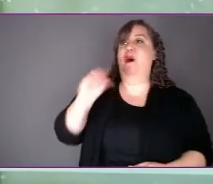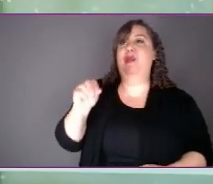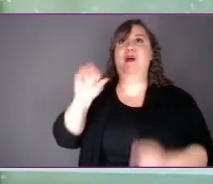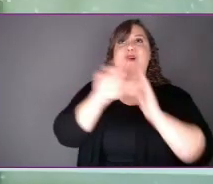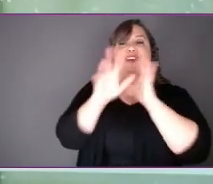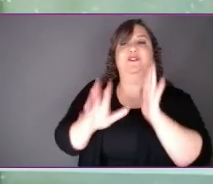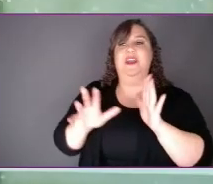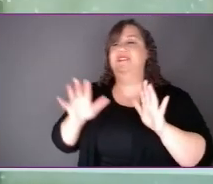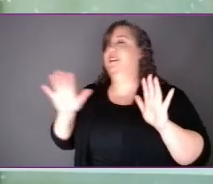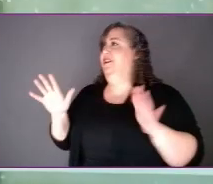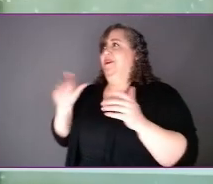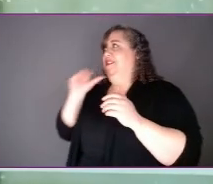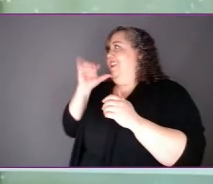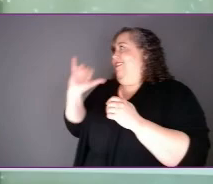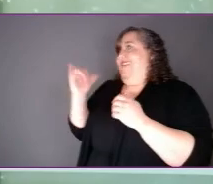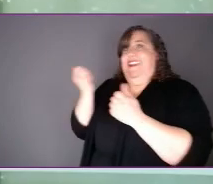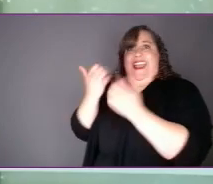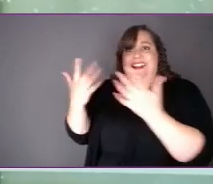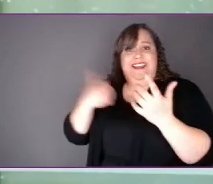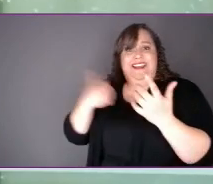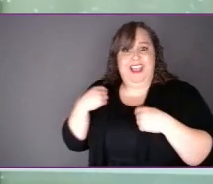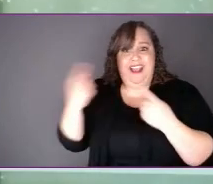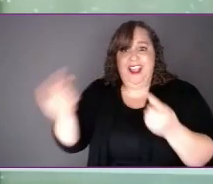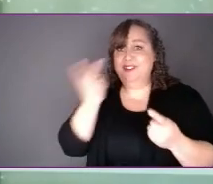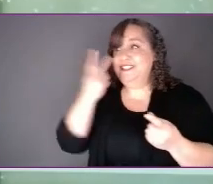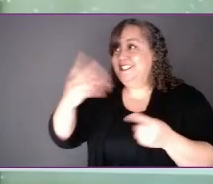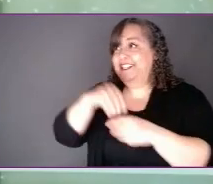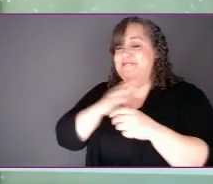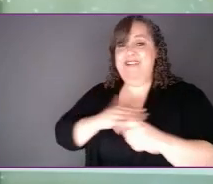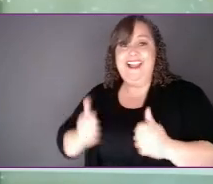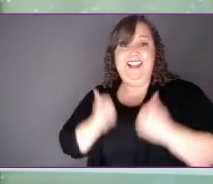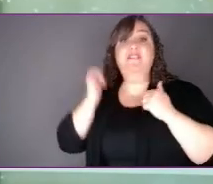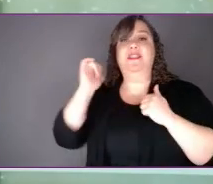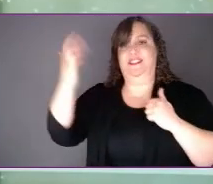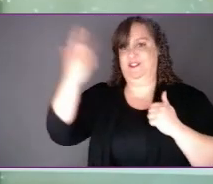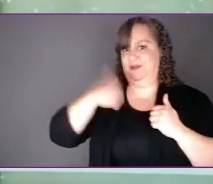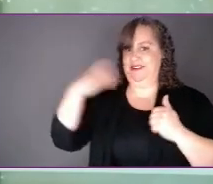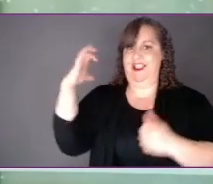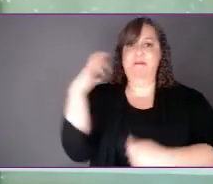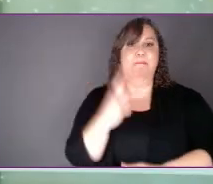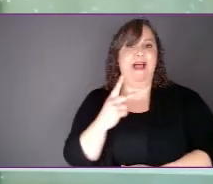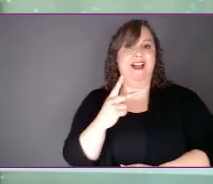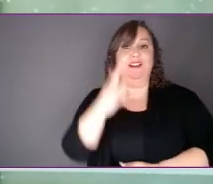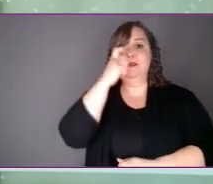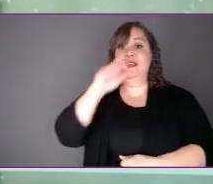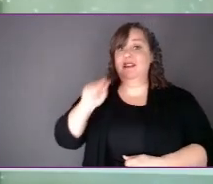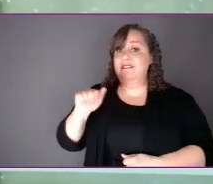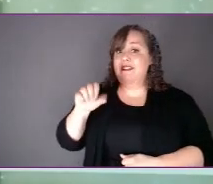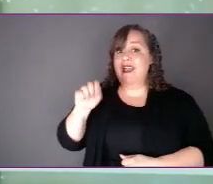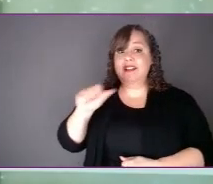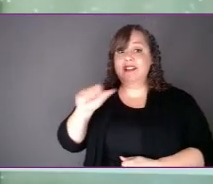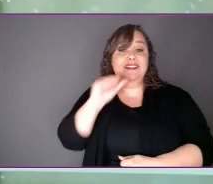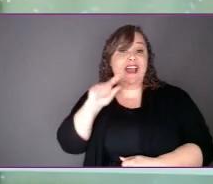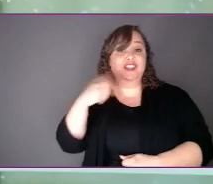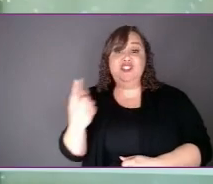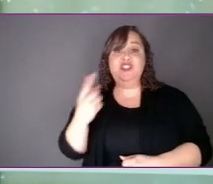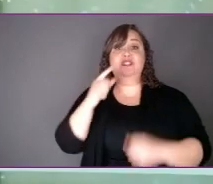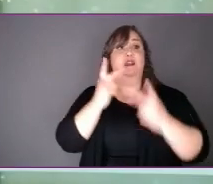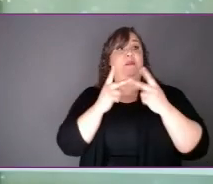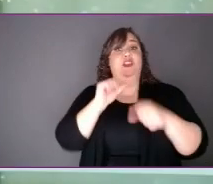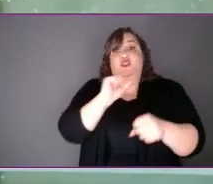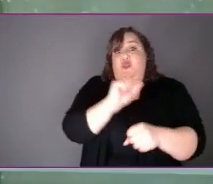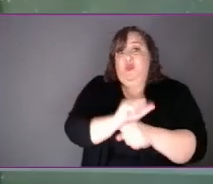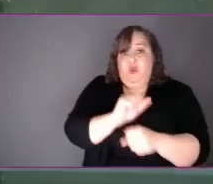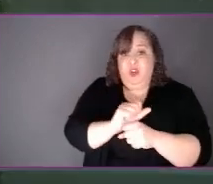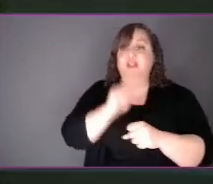seen before in my life, and that is the reason I came back, because NASA is not just a place to work for me, it's family,